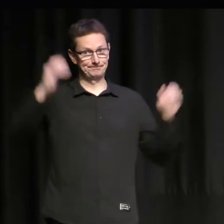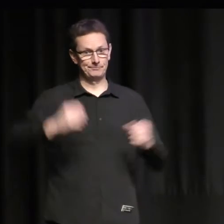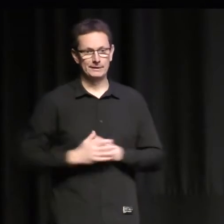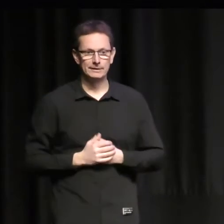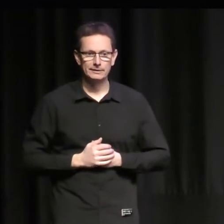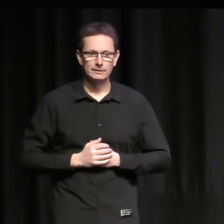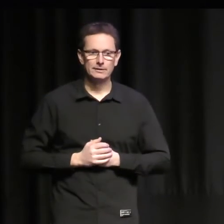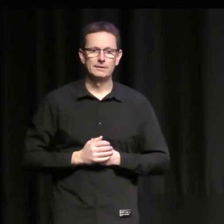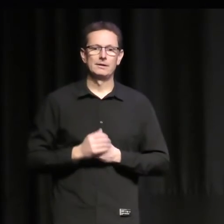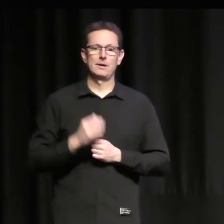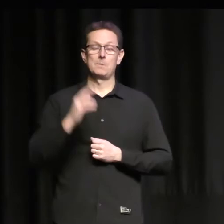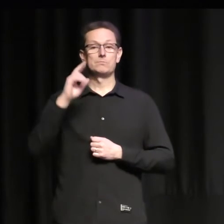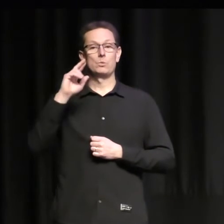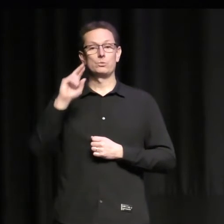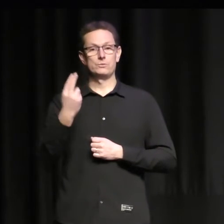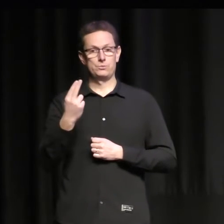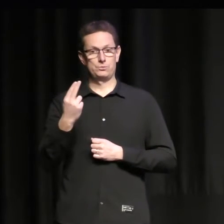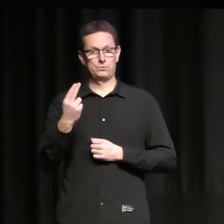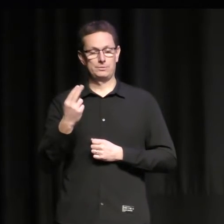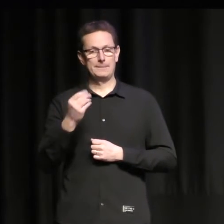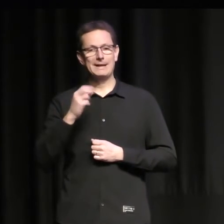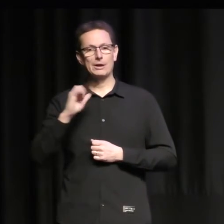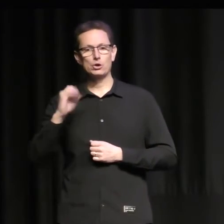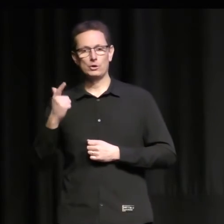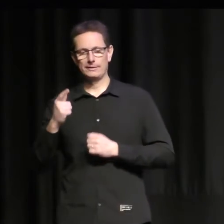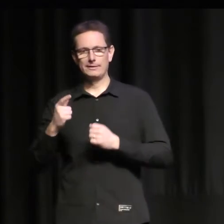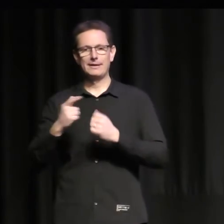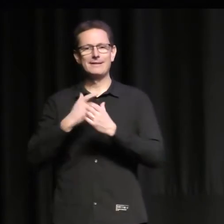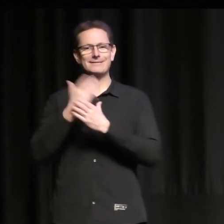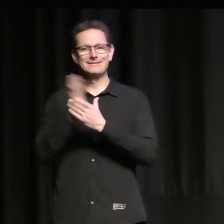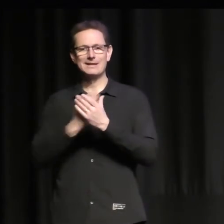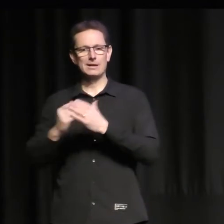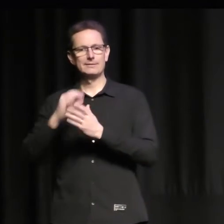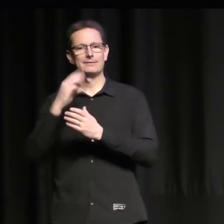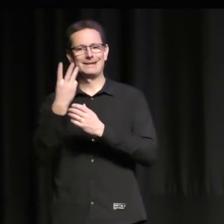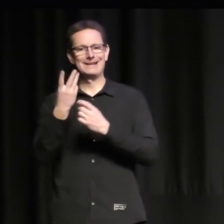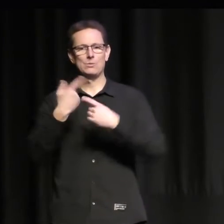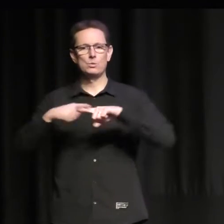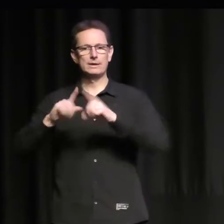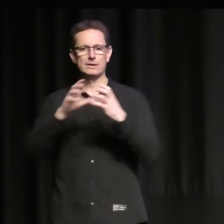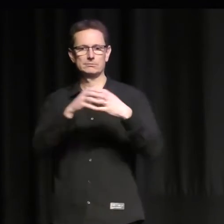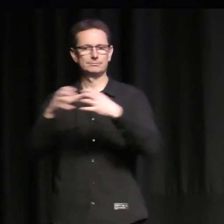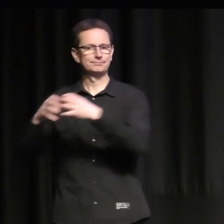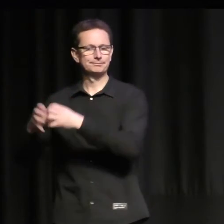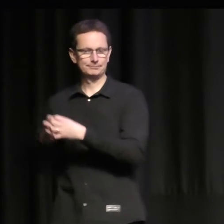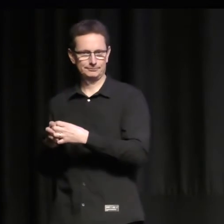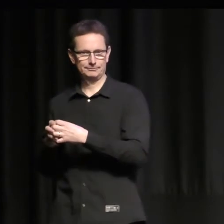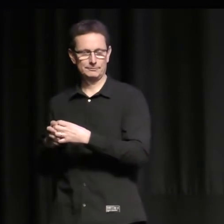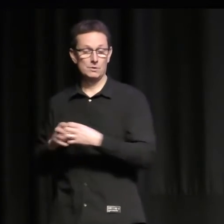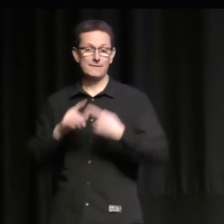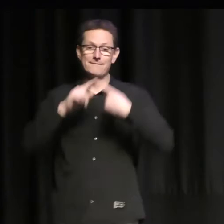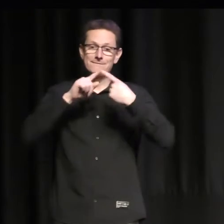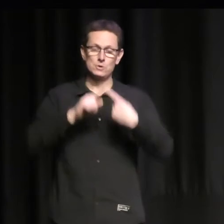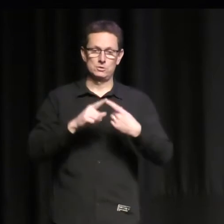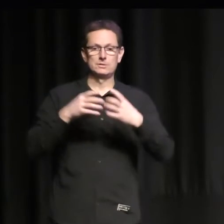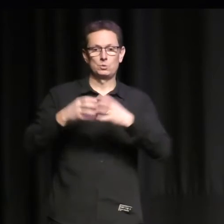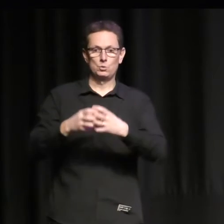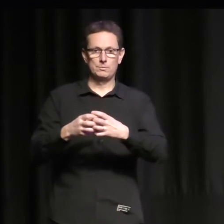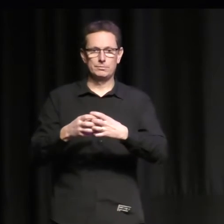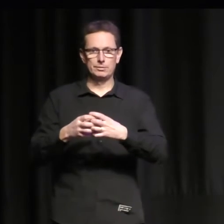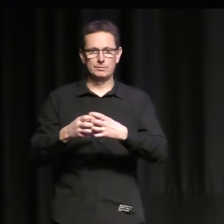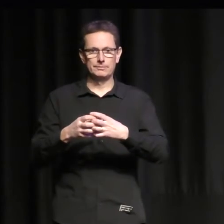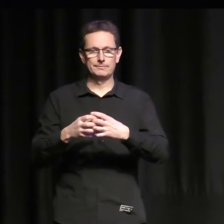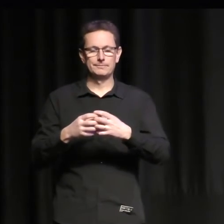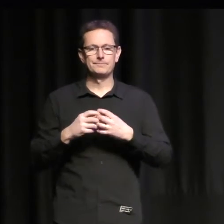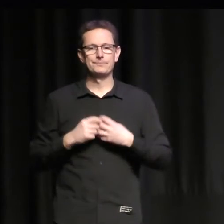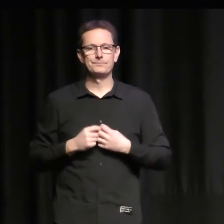Now, at the moment, the Precariat is split into 3 factions. The first faction, or